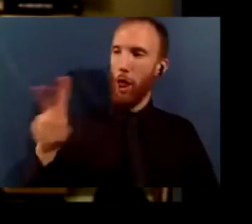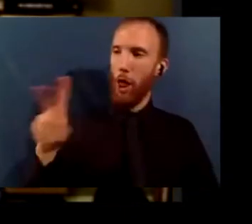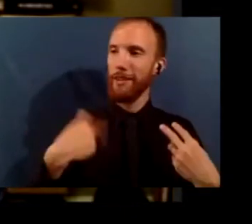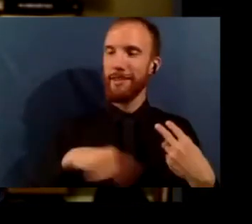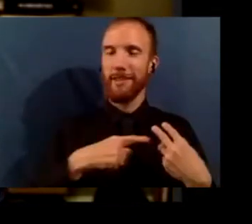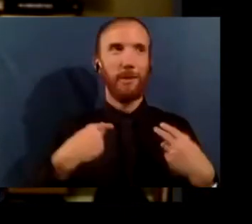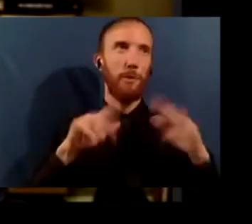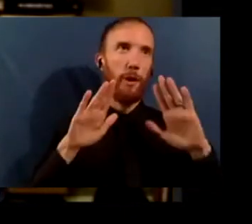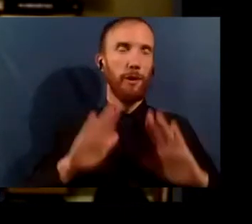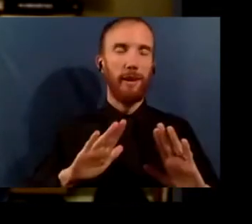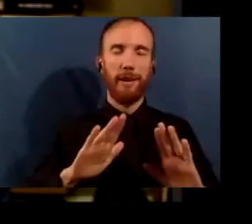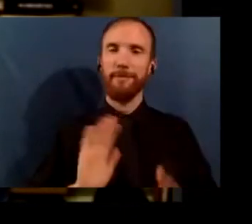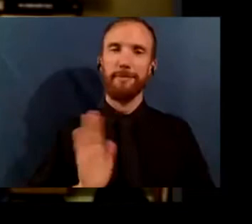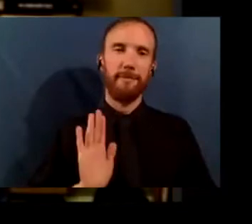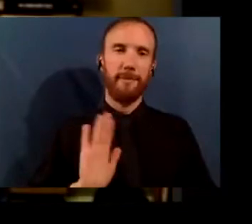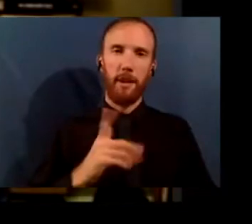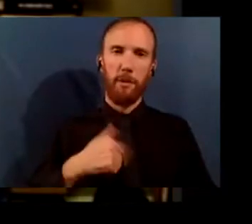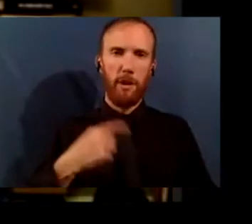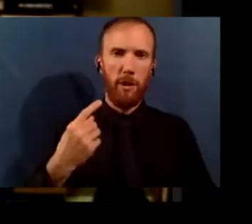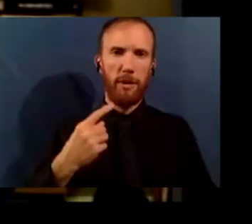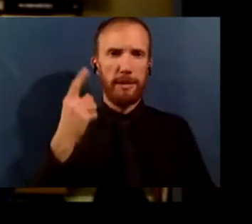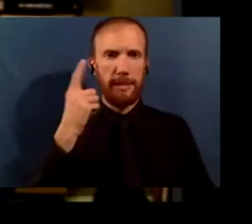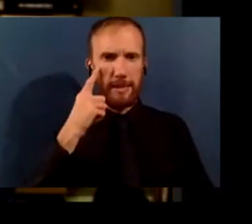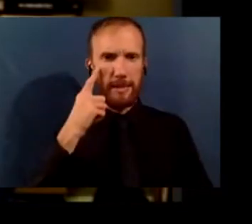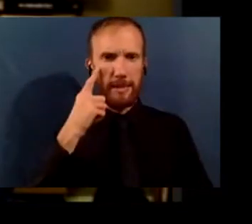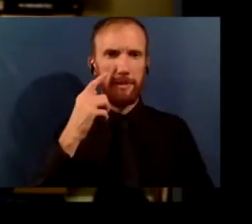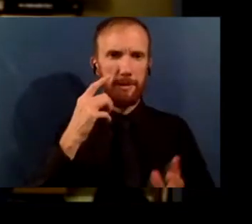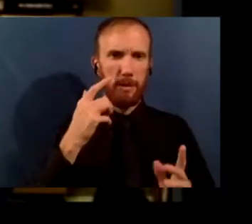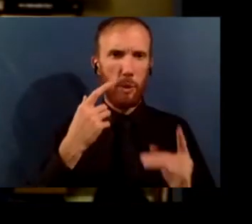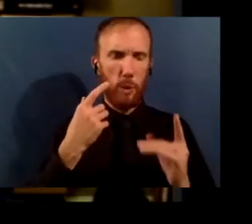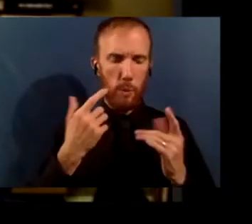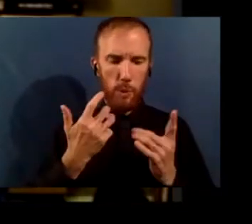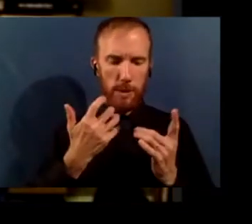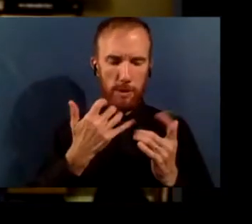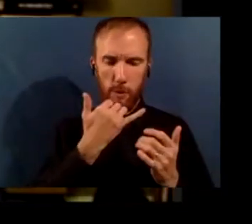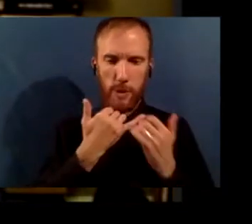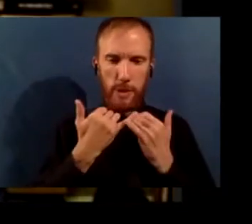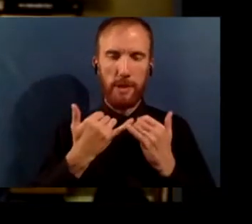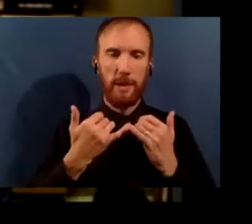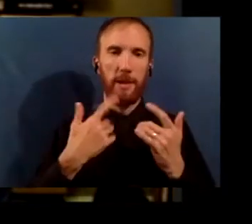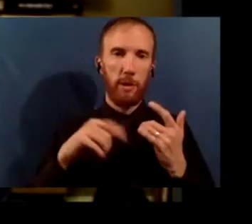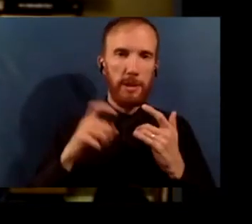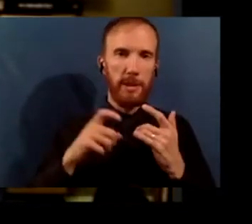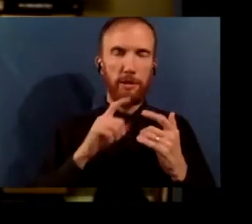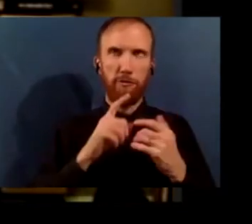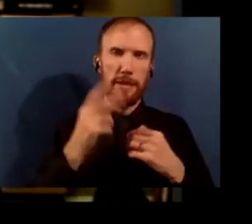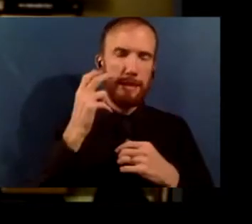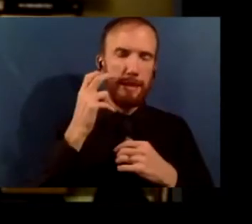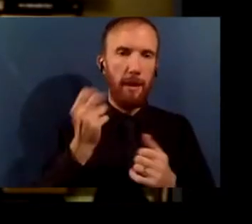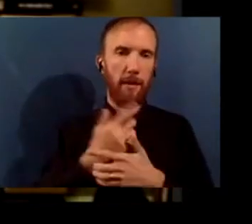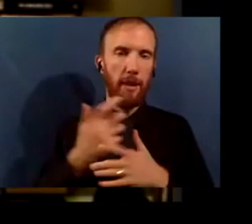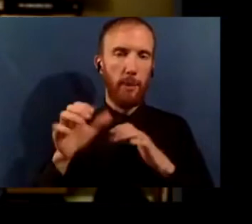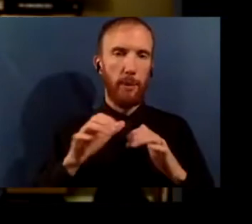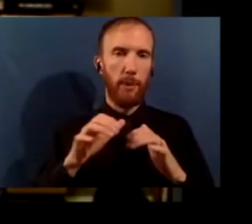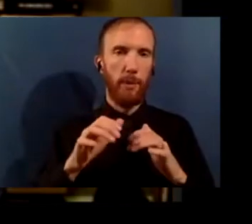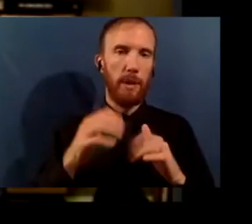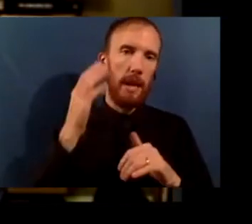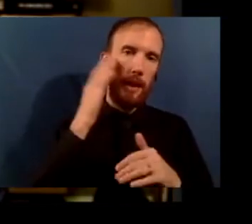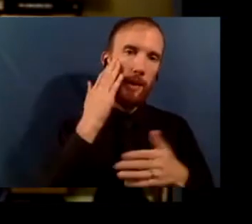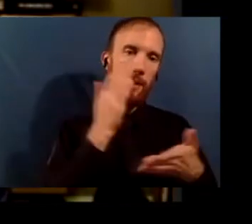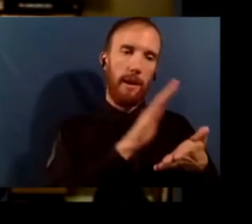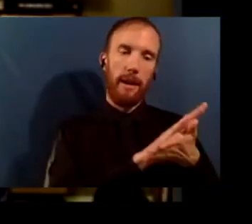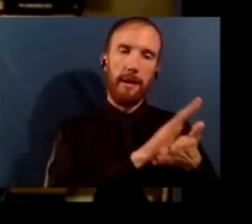wrong. We're not growing if we're not, doubtful about what we're doing. And I know academics and intellectuals